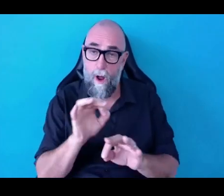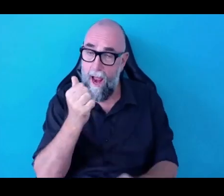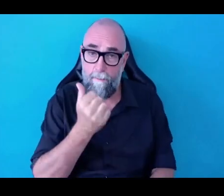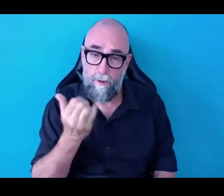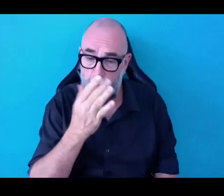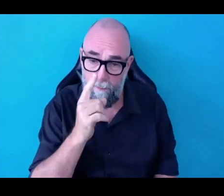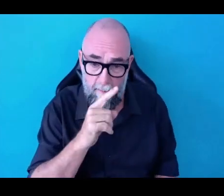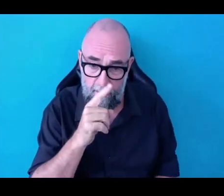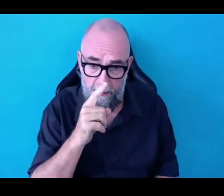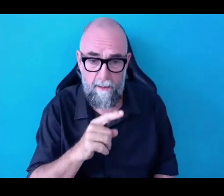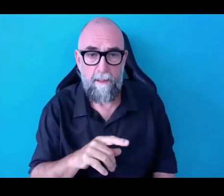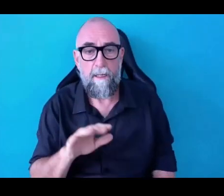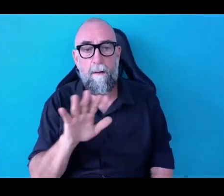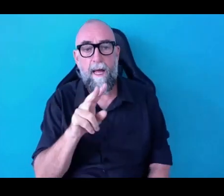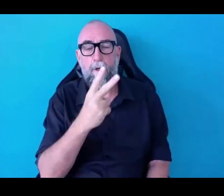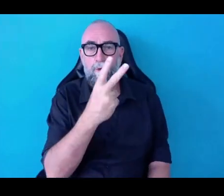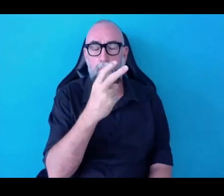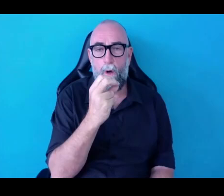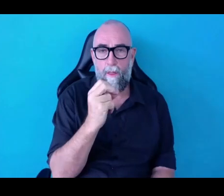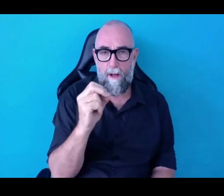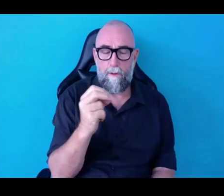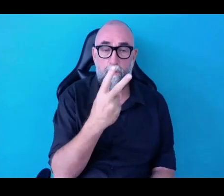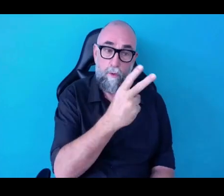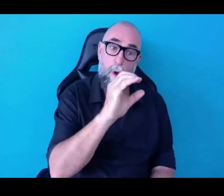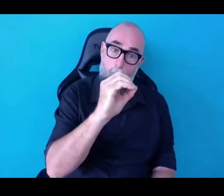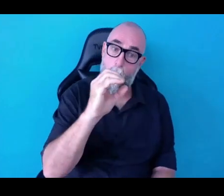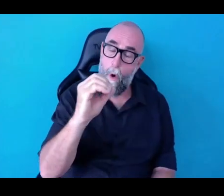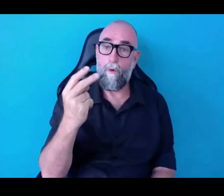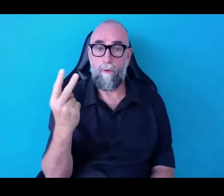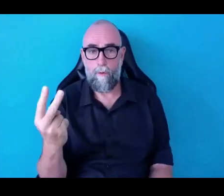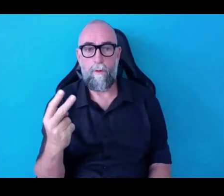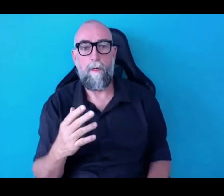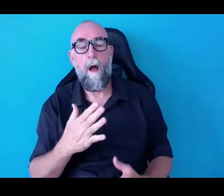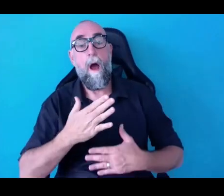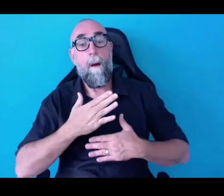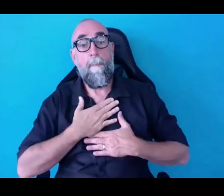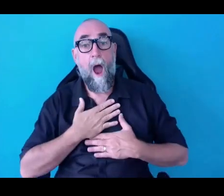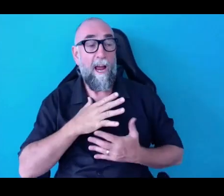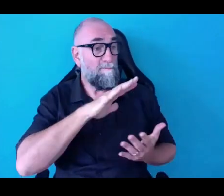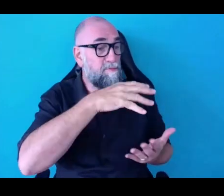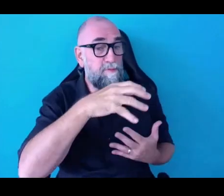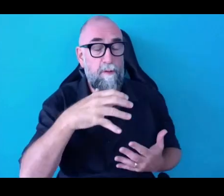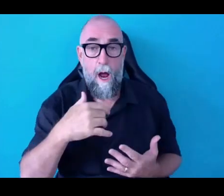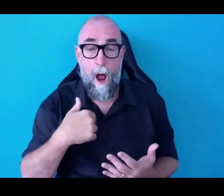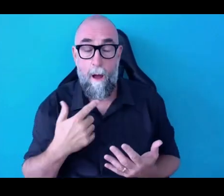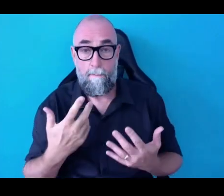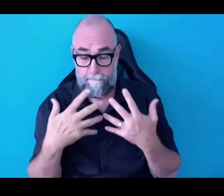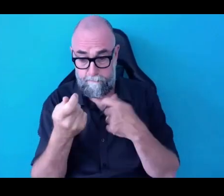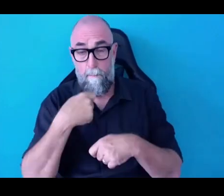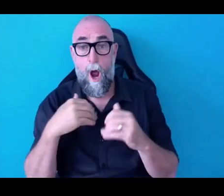So around 2002, my collection grew so large that it could no longer be housed within my living environment.